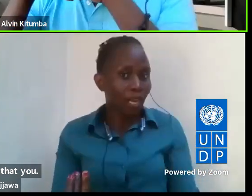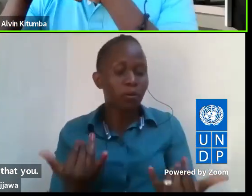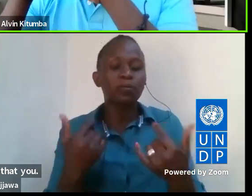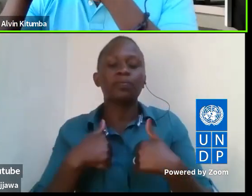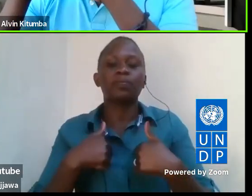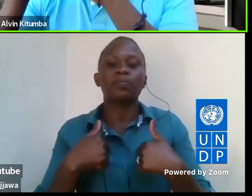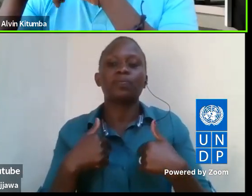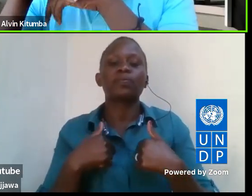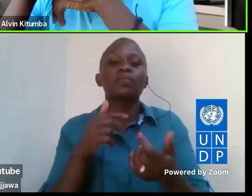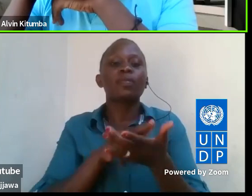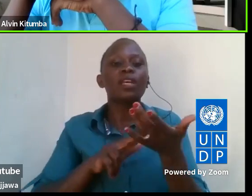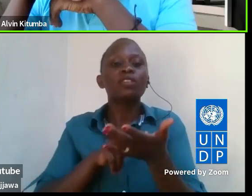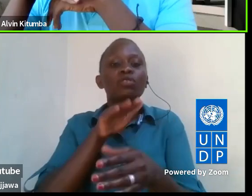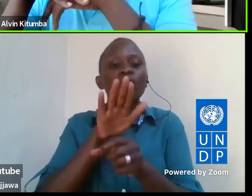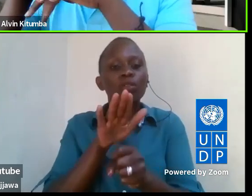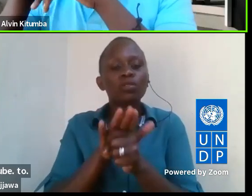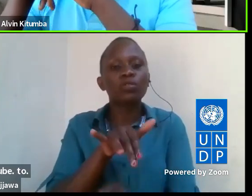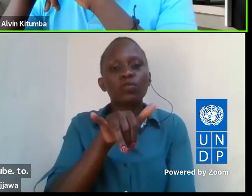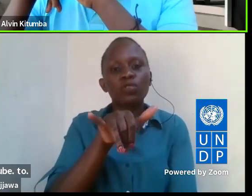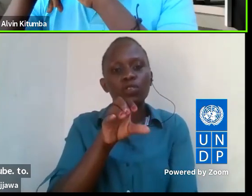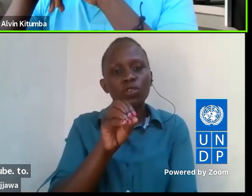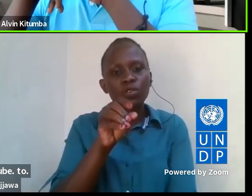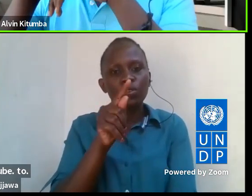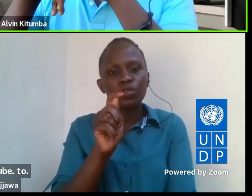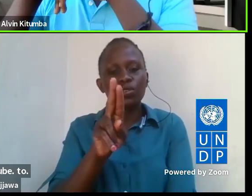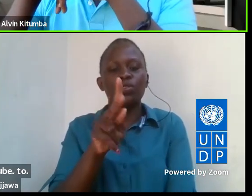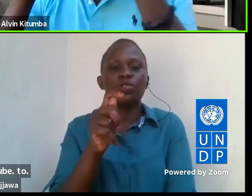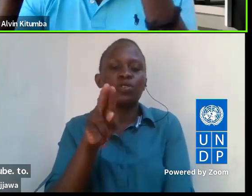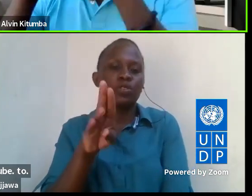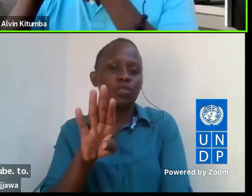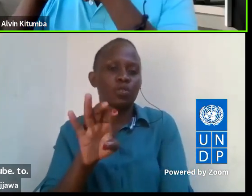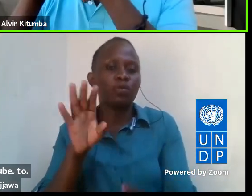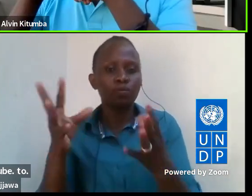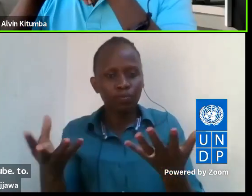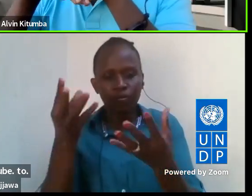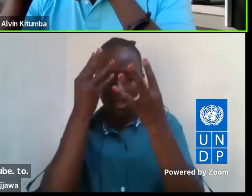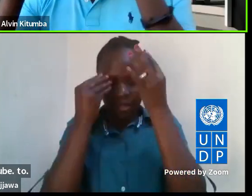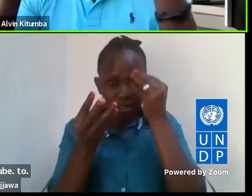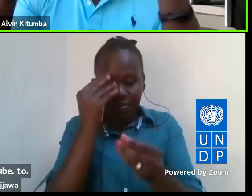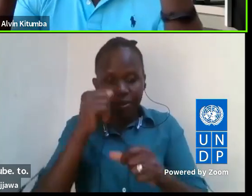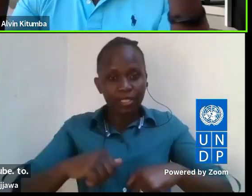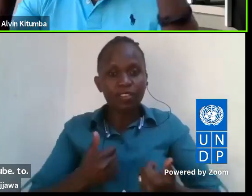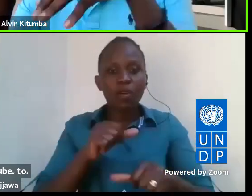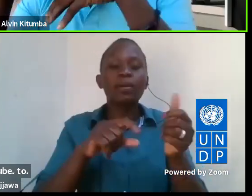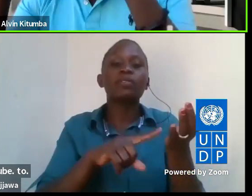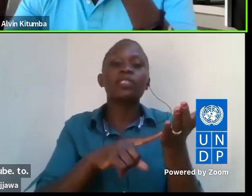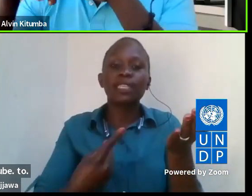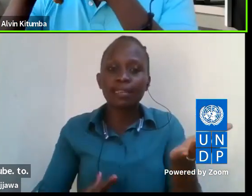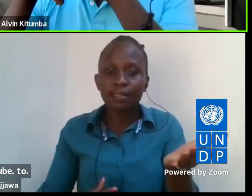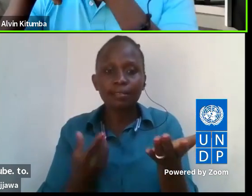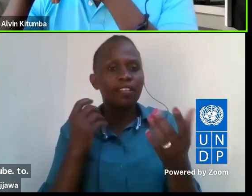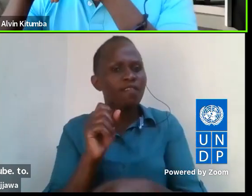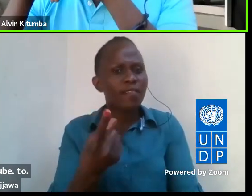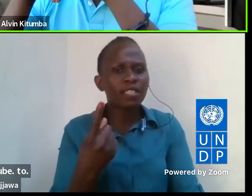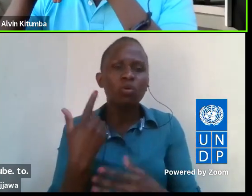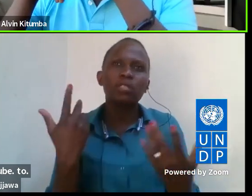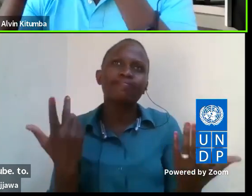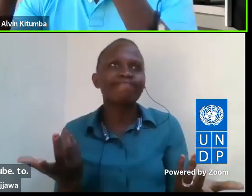YouTube to educate myself about tech. So at first it was just fancy that I was getting to know these